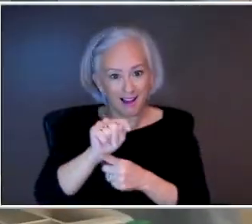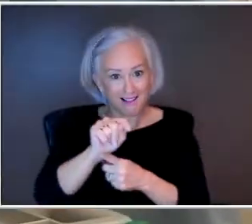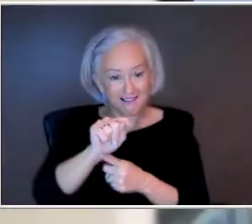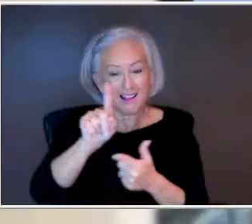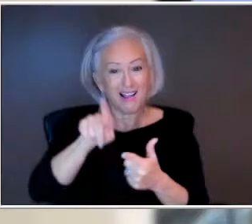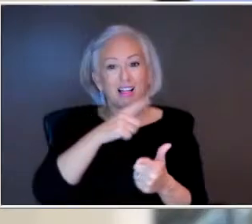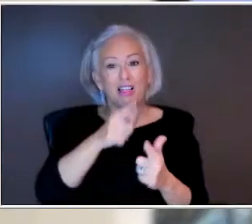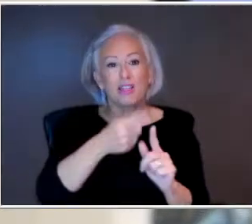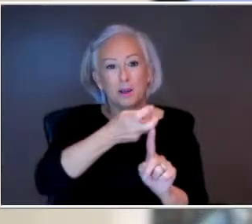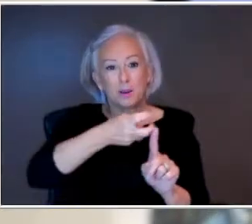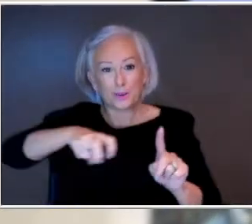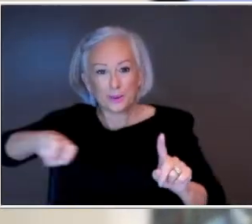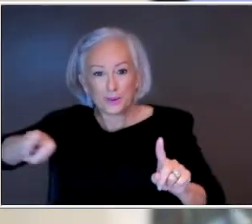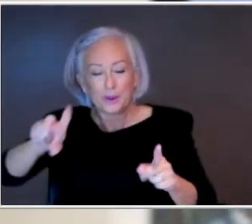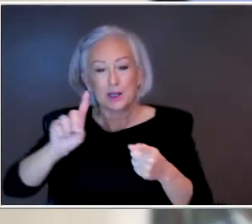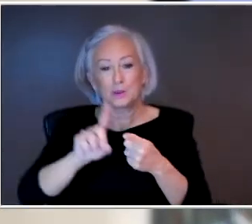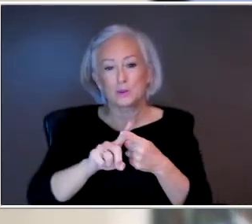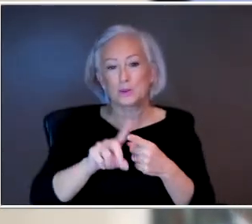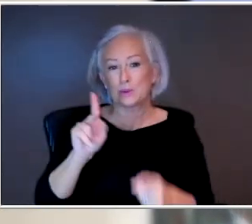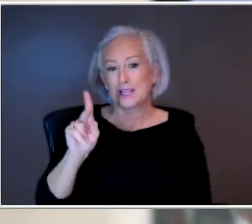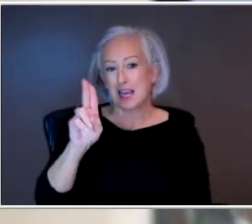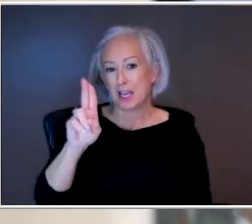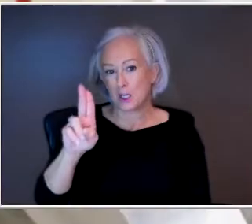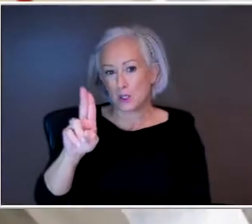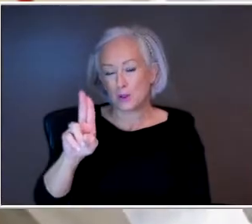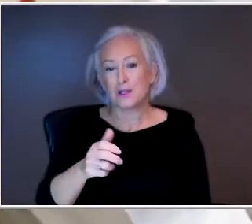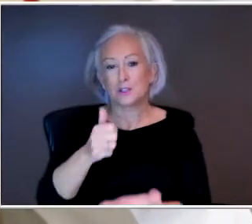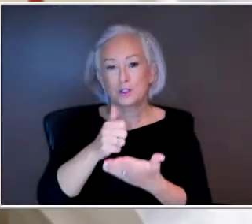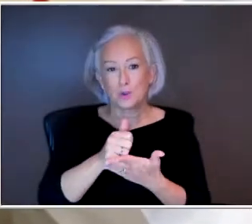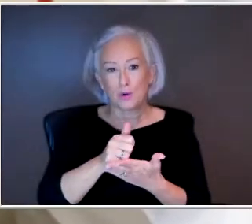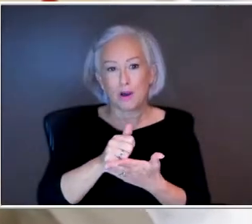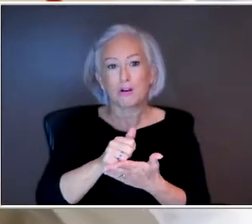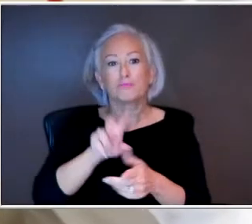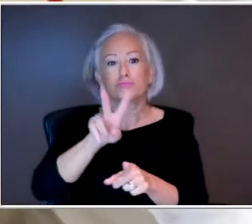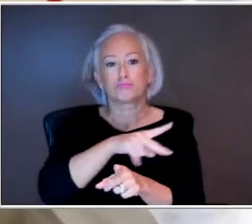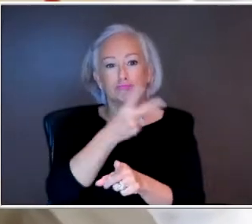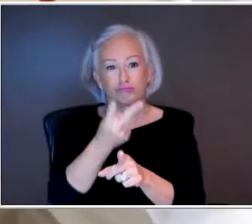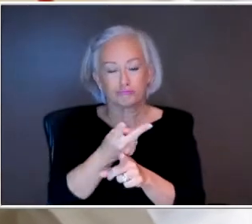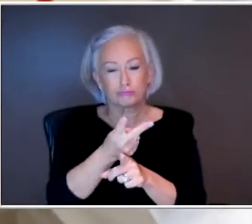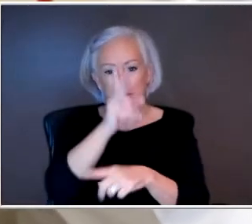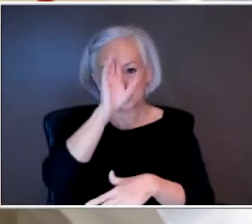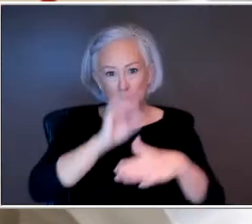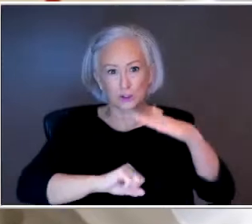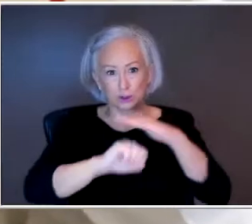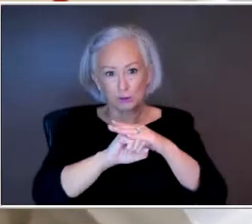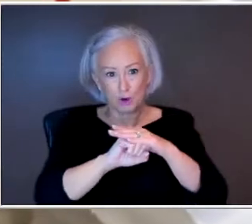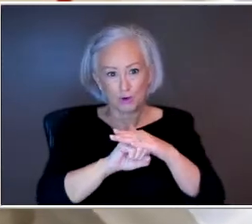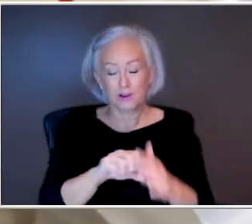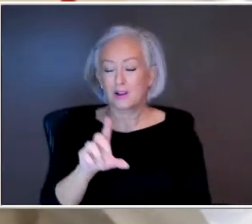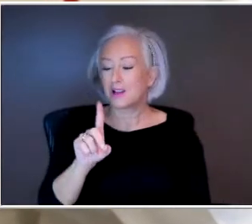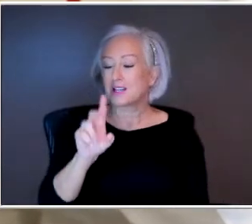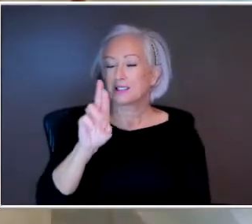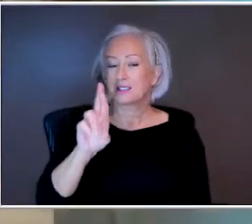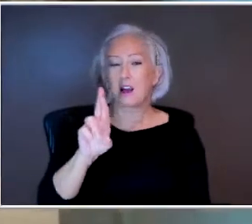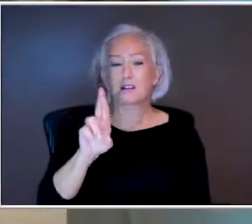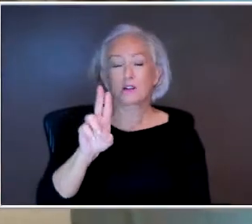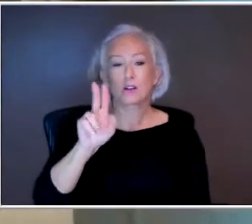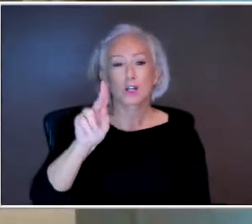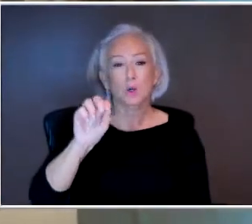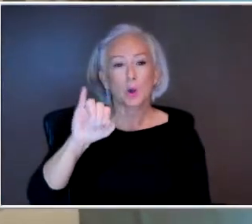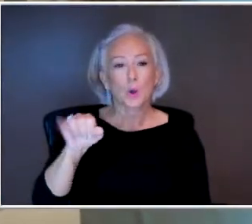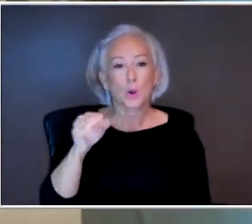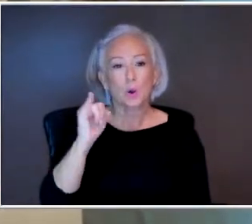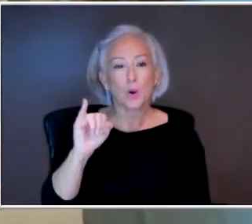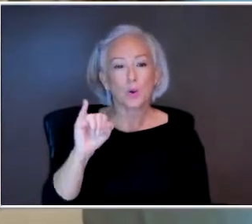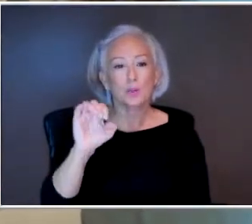That was what we had to pull out of there. Dr. Koji Ebersol is the director of endovascular neurosurgery